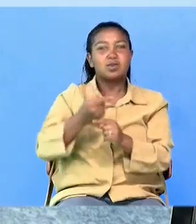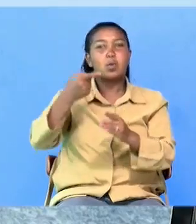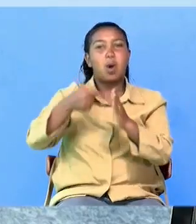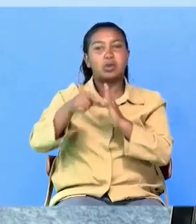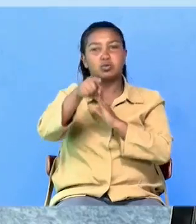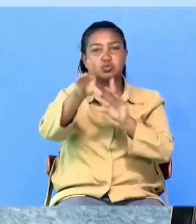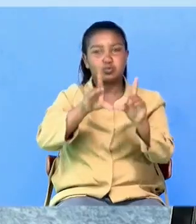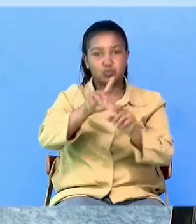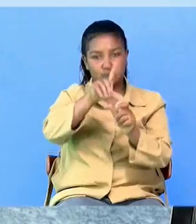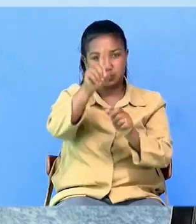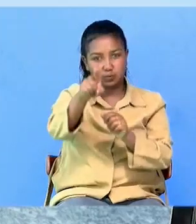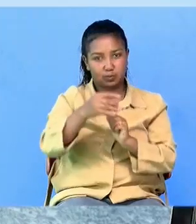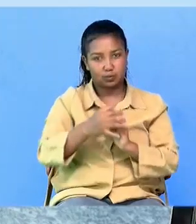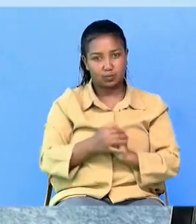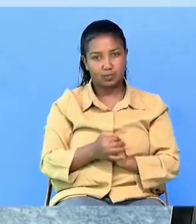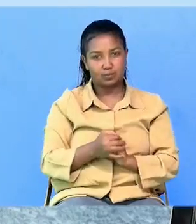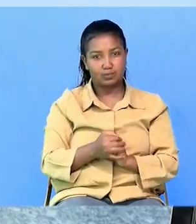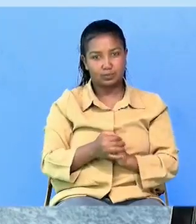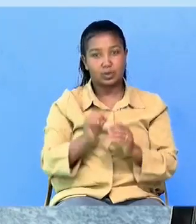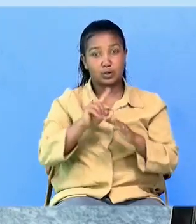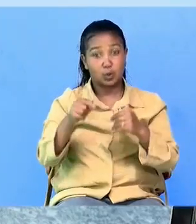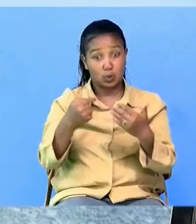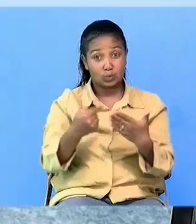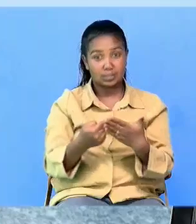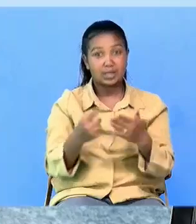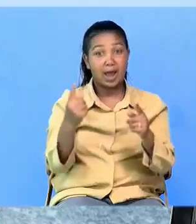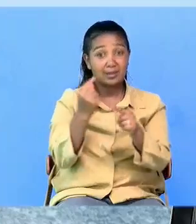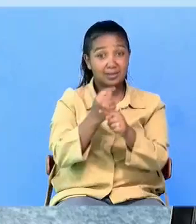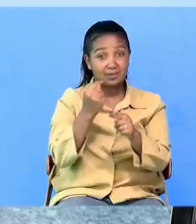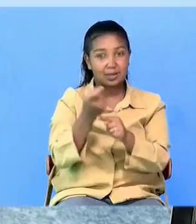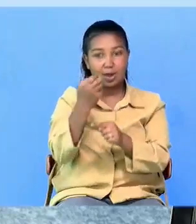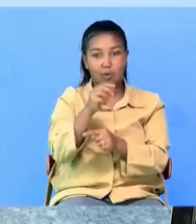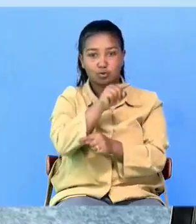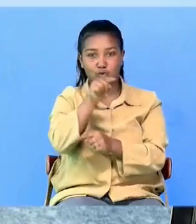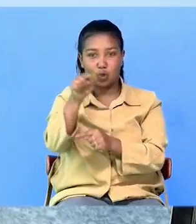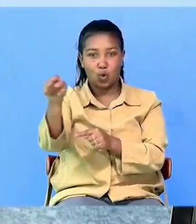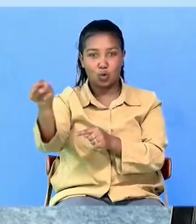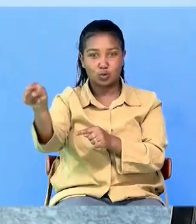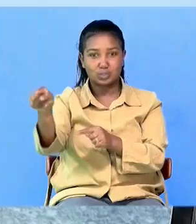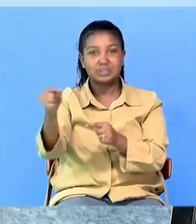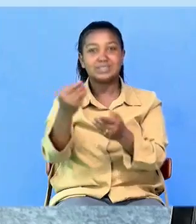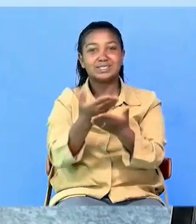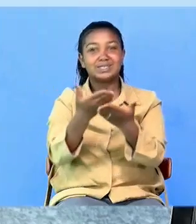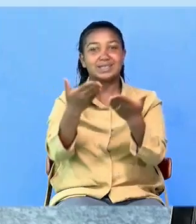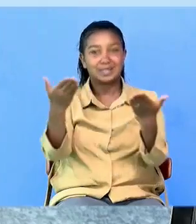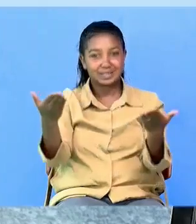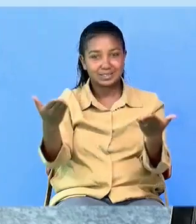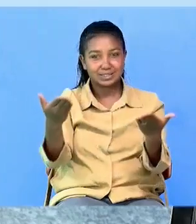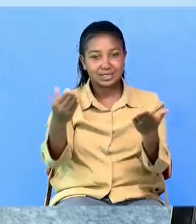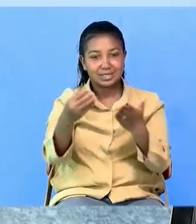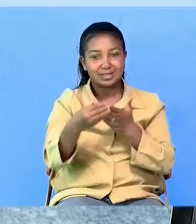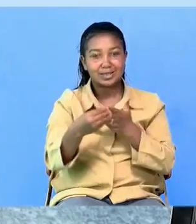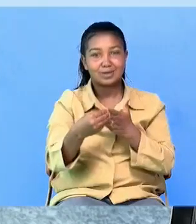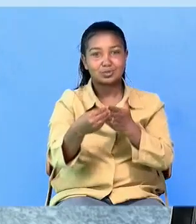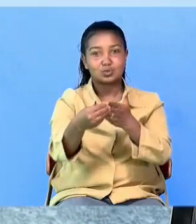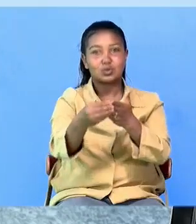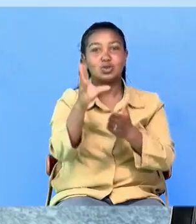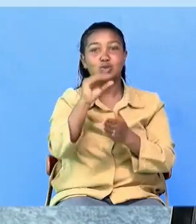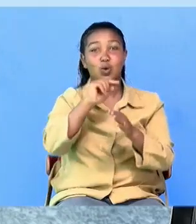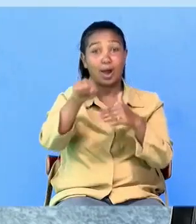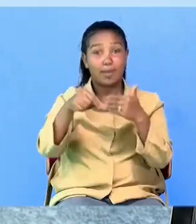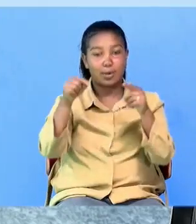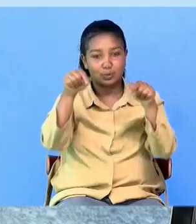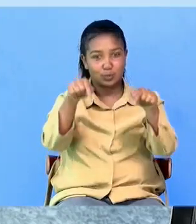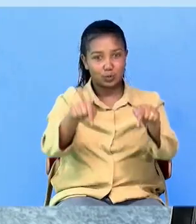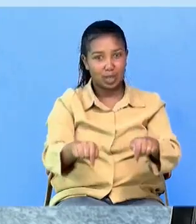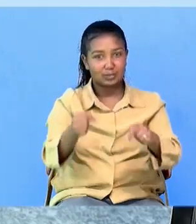regarding those issues. So those activities or those sentences leads us to talk about